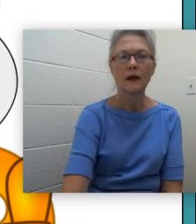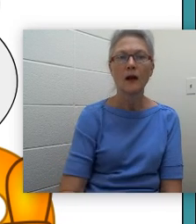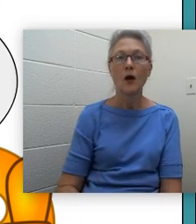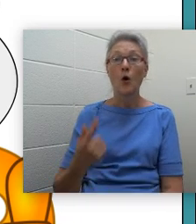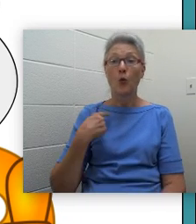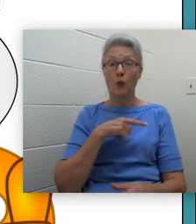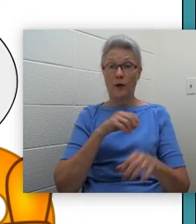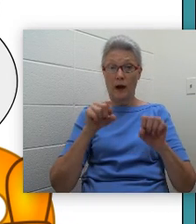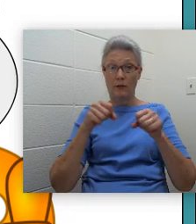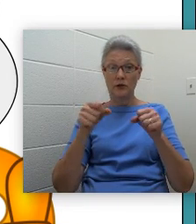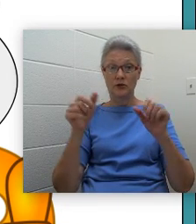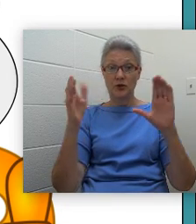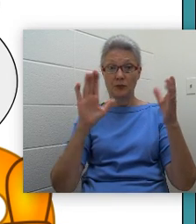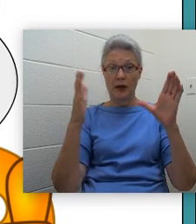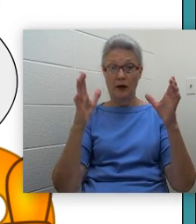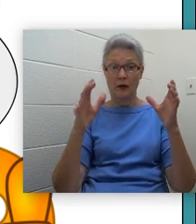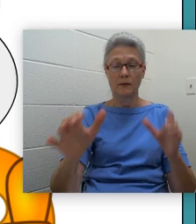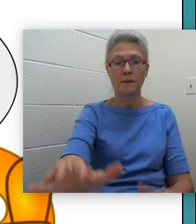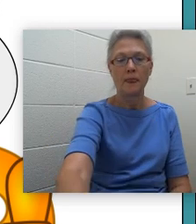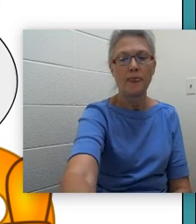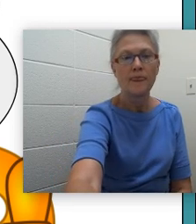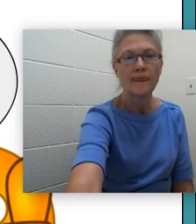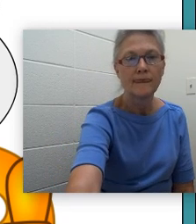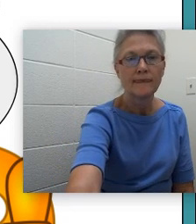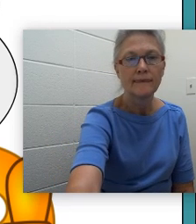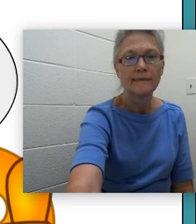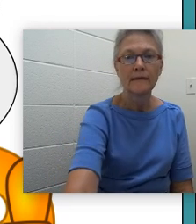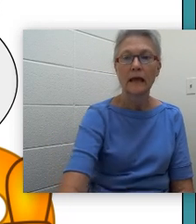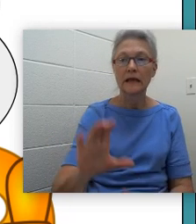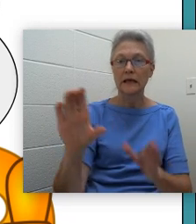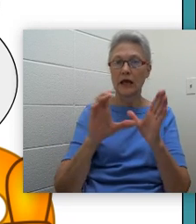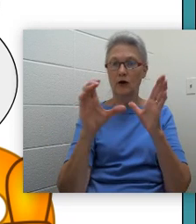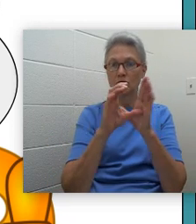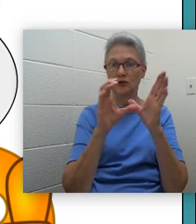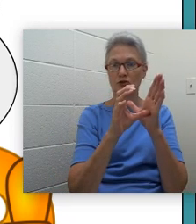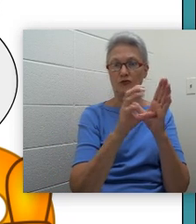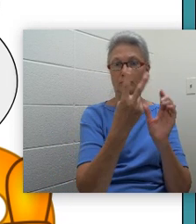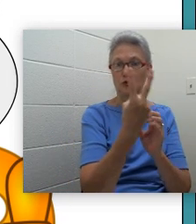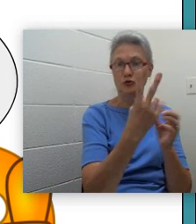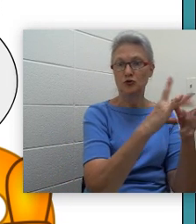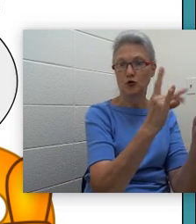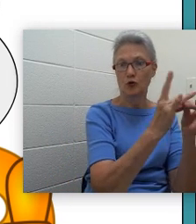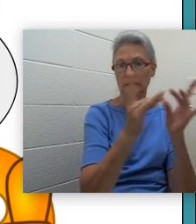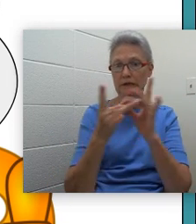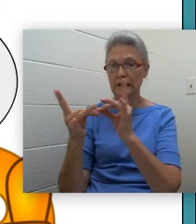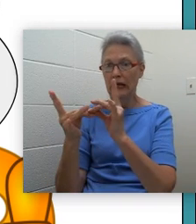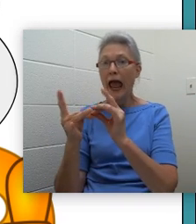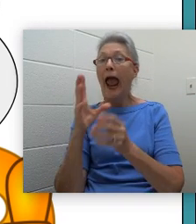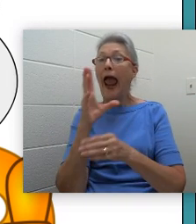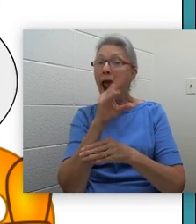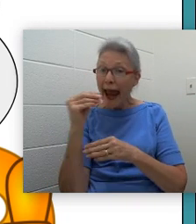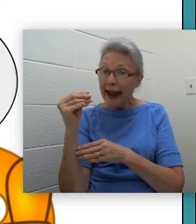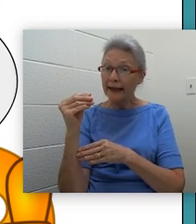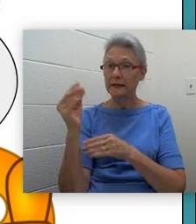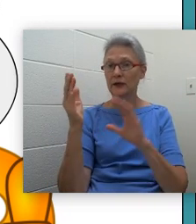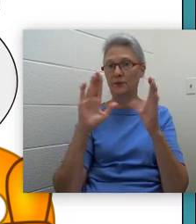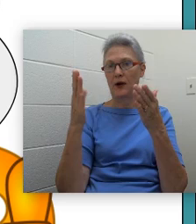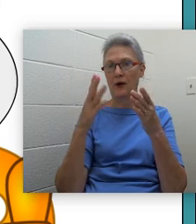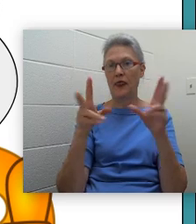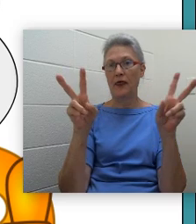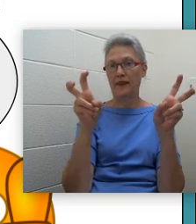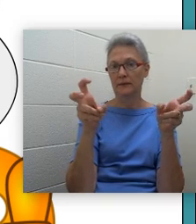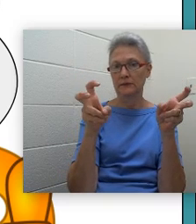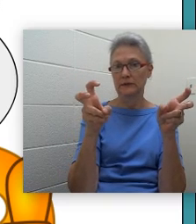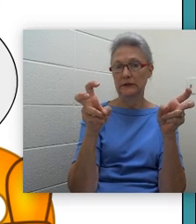We were able to compare characters from two different texts as well as compare their themes. On Monday, we will be starting